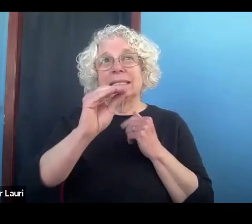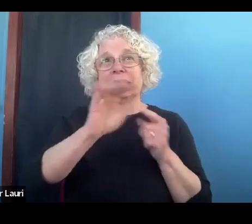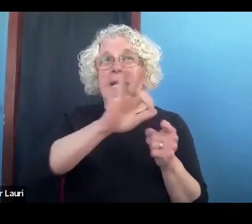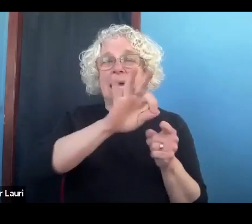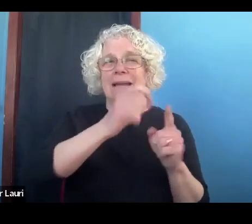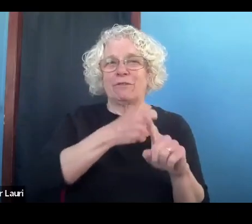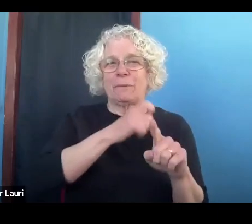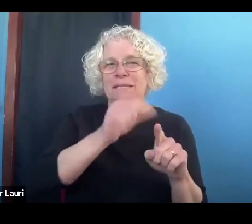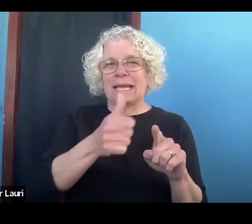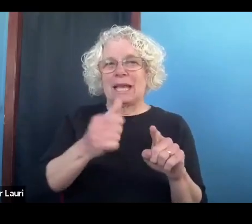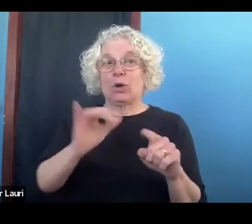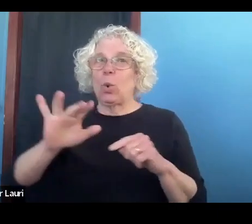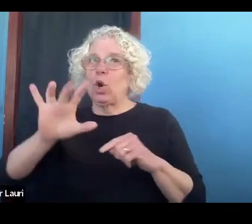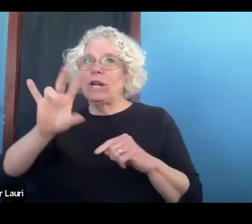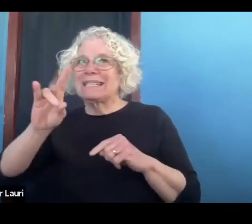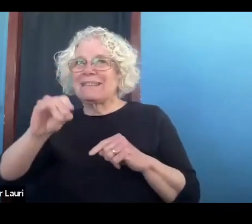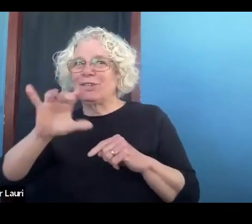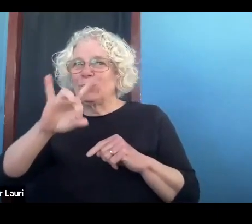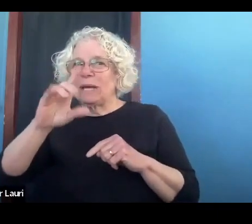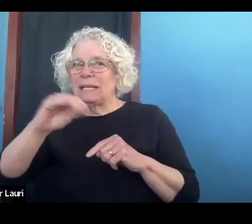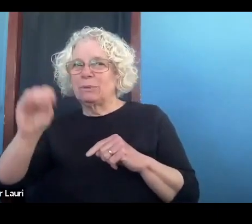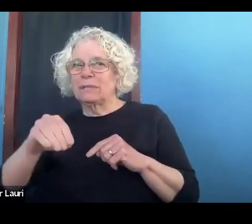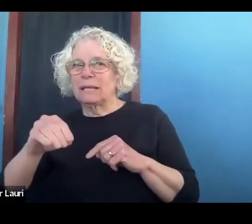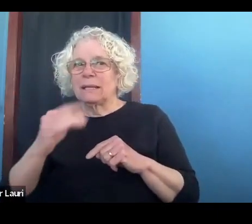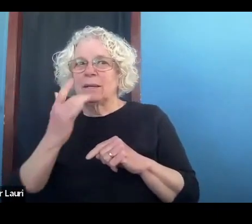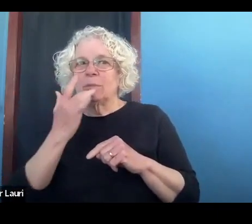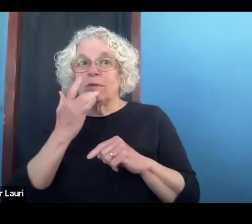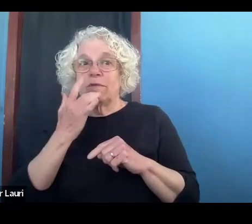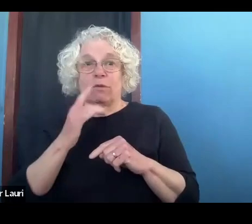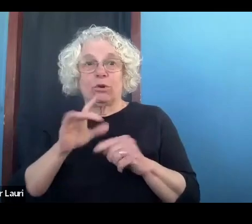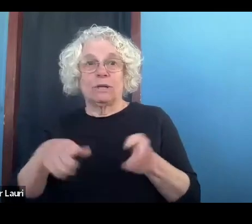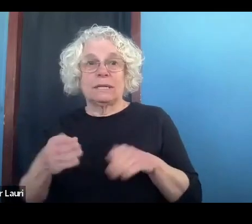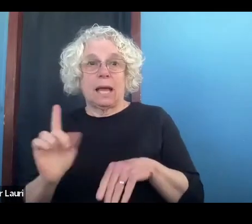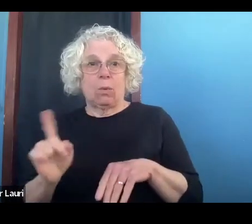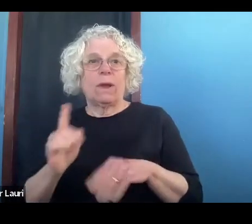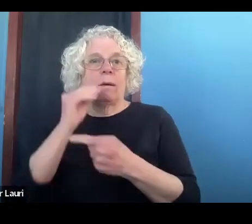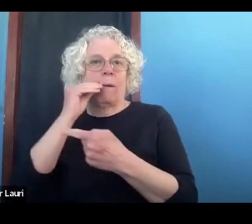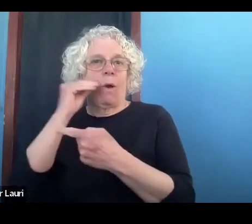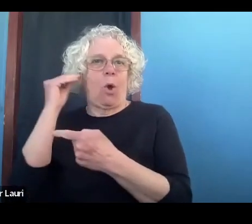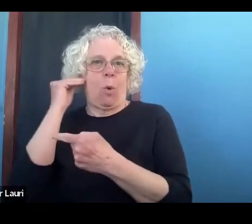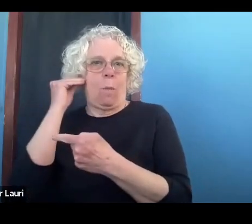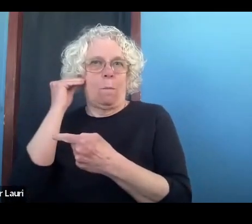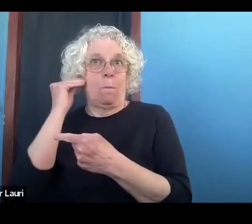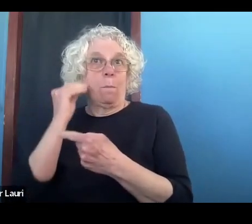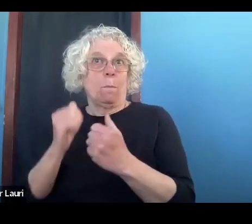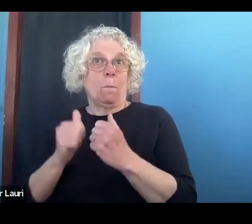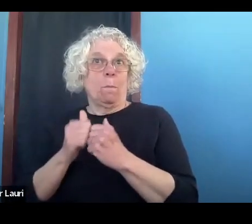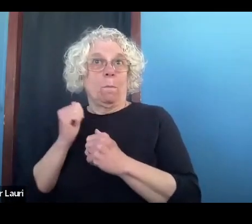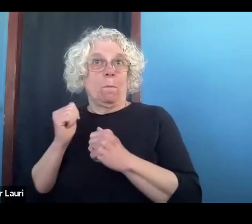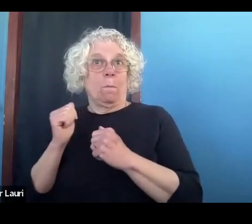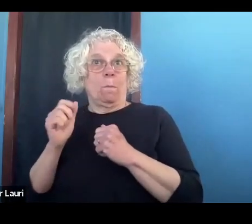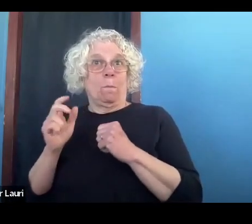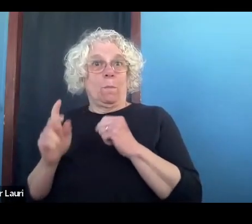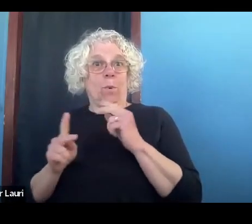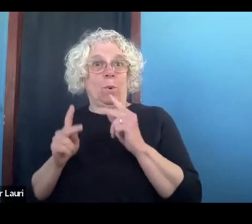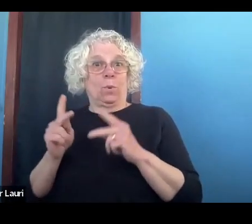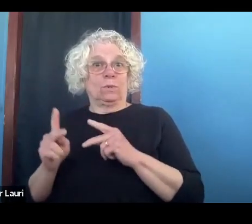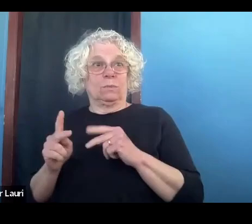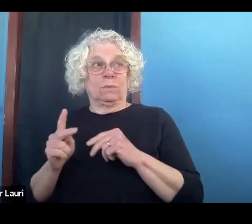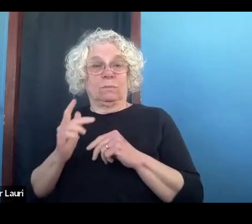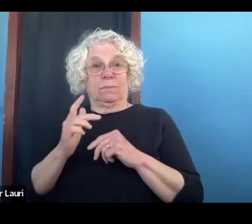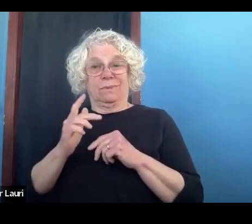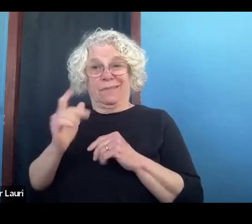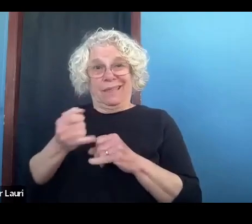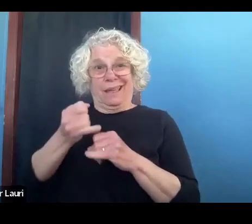80%, express a preference to die at home, meaning the vast majority of people who would choose to spend their